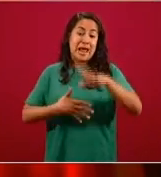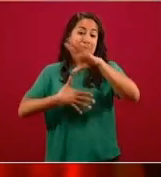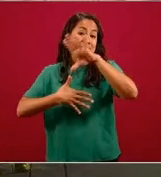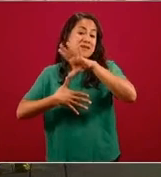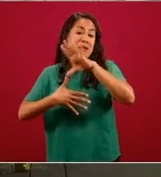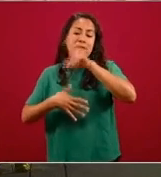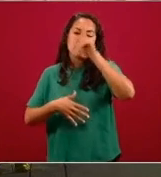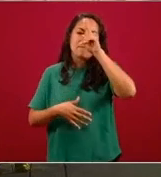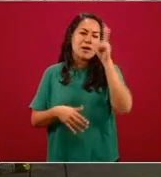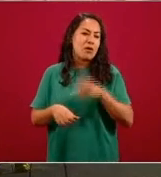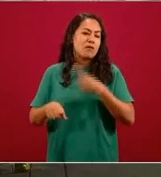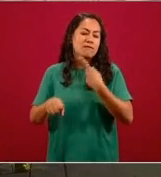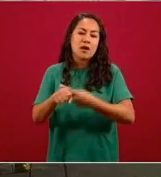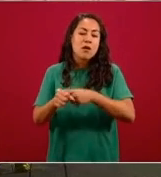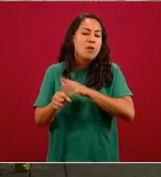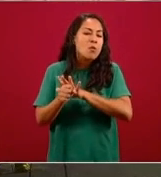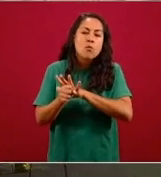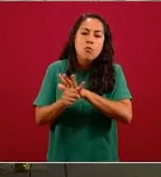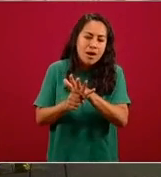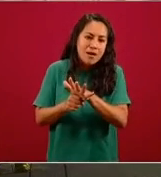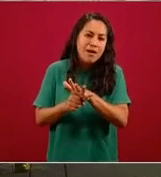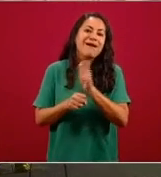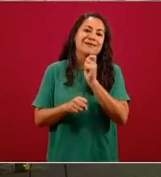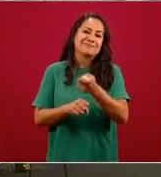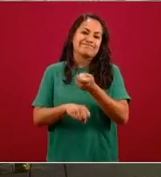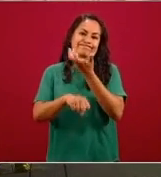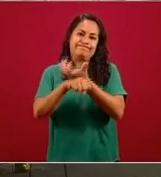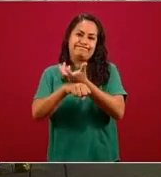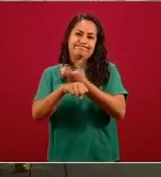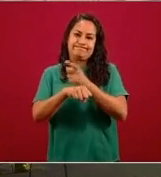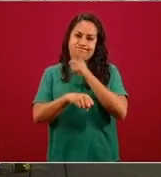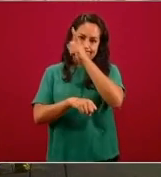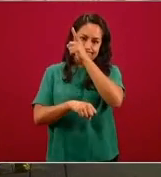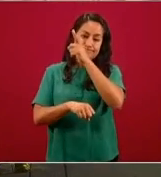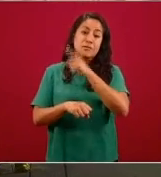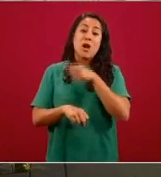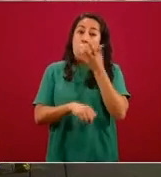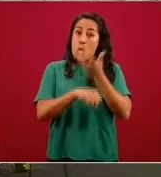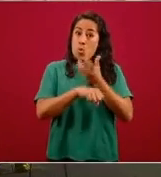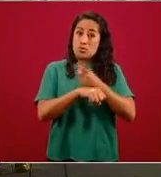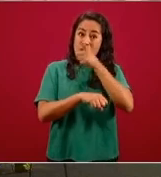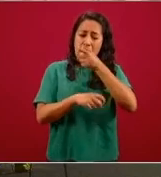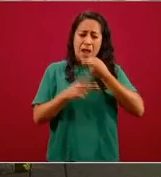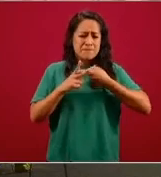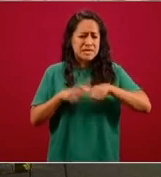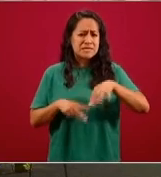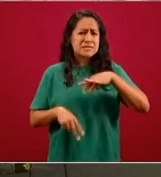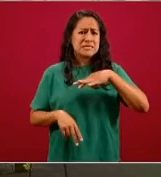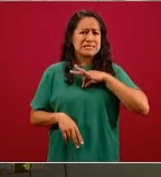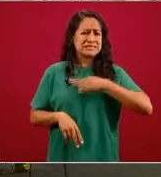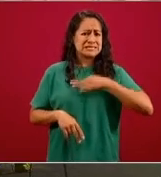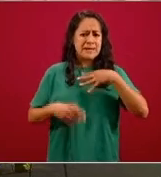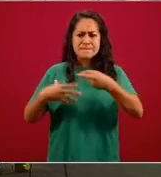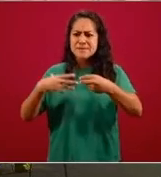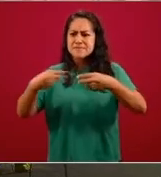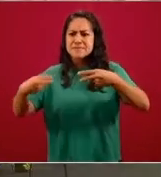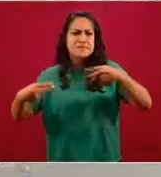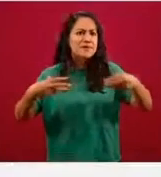and the increase in the Americas hasn't been that fast either.